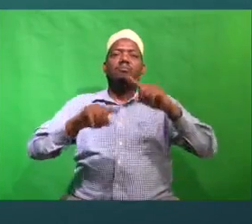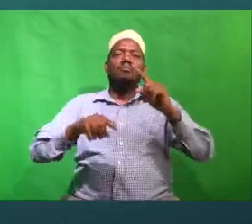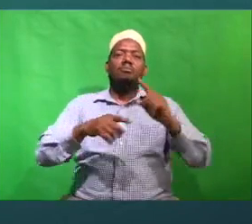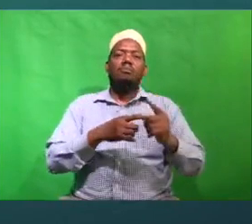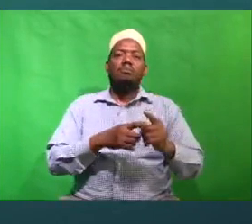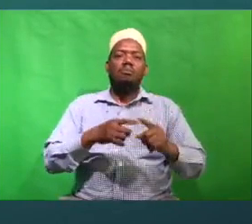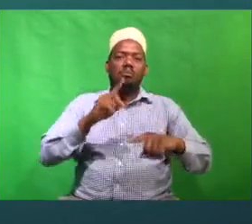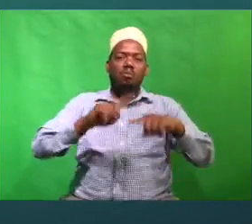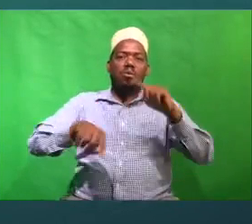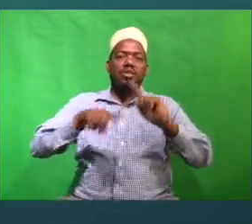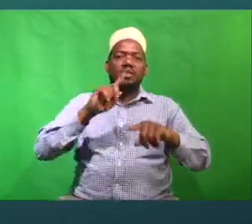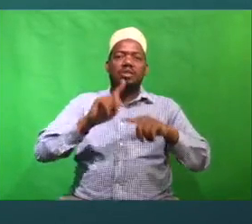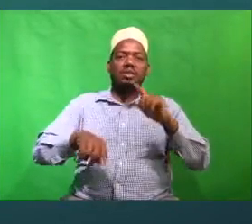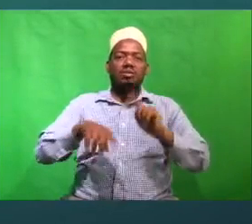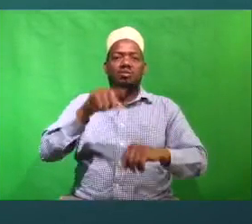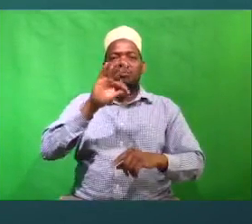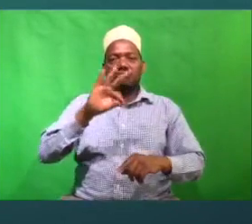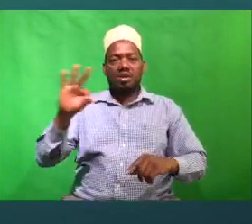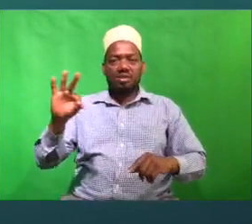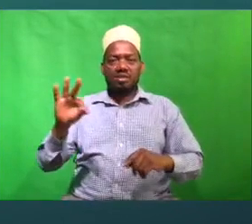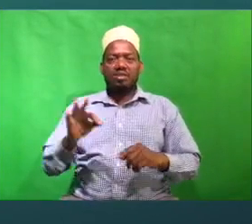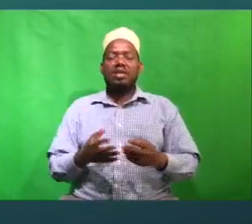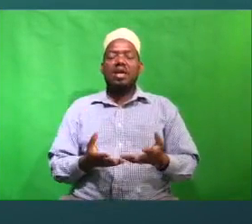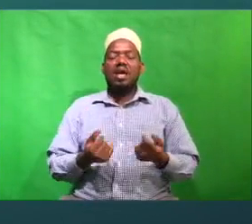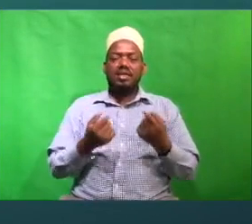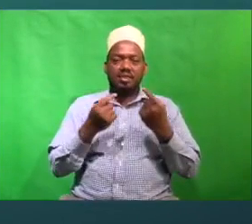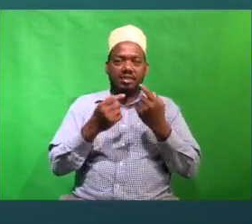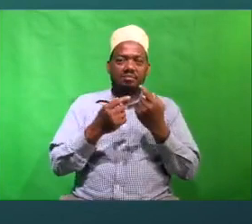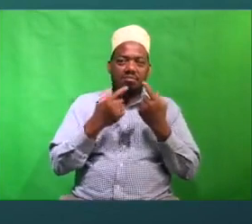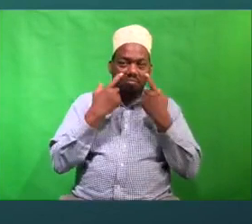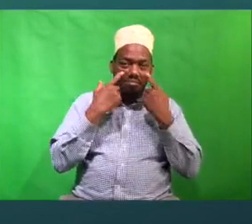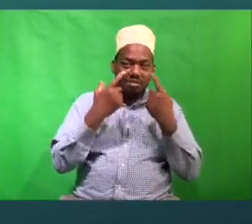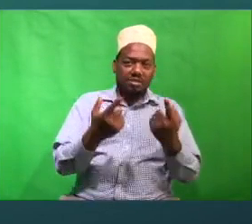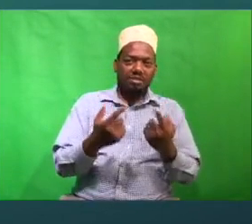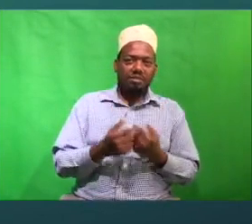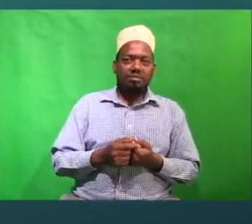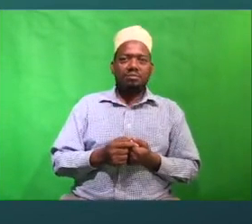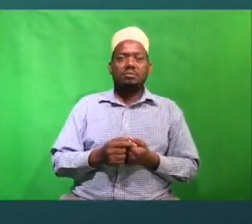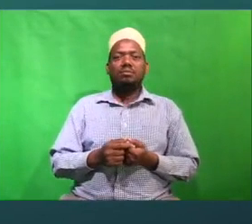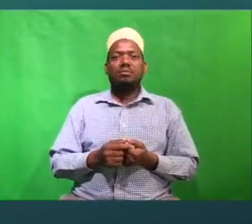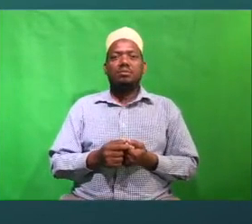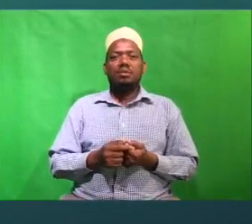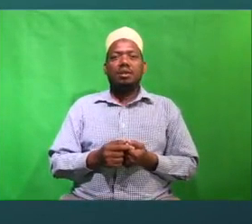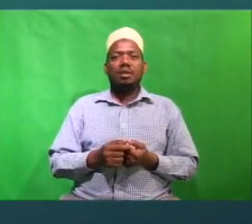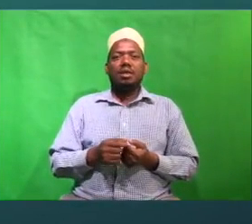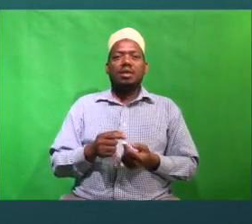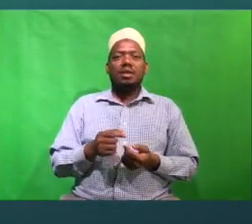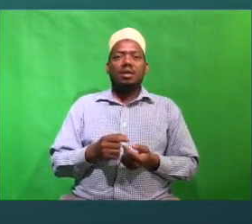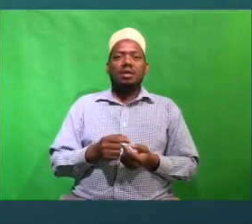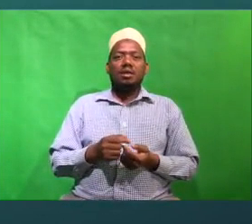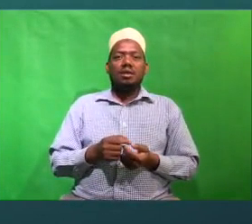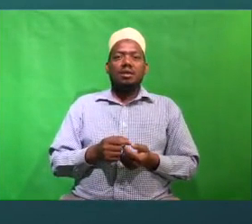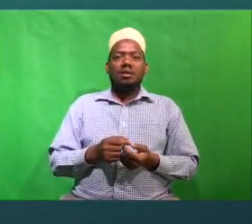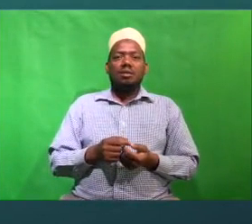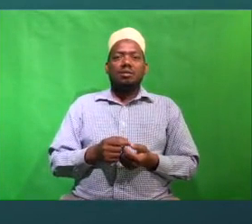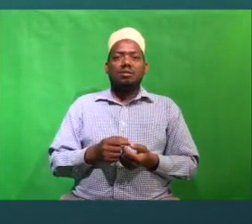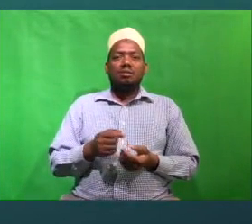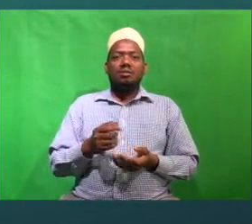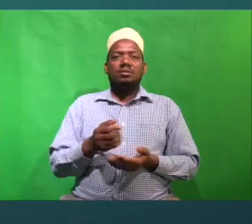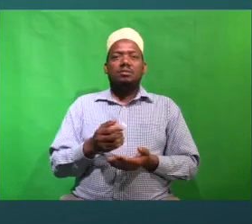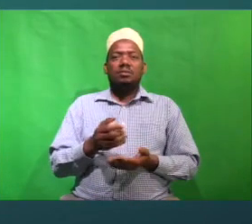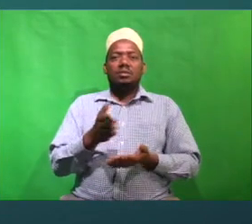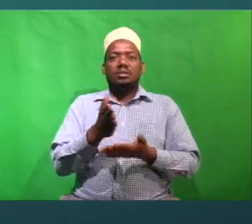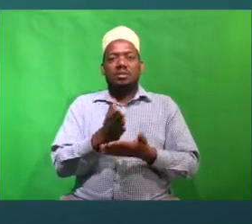political factors, as I mentioned before. Sometimes the people settle